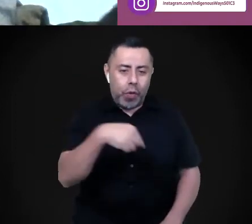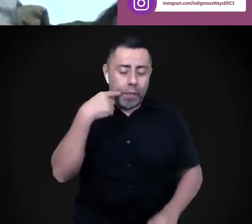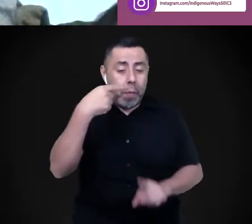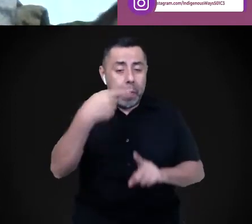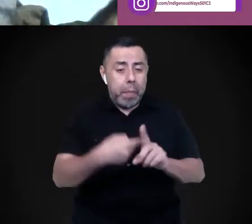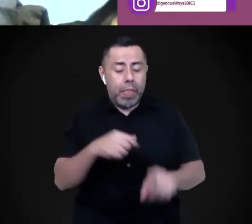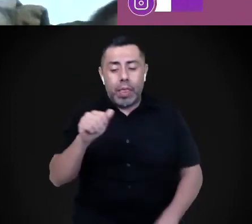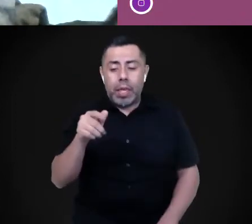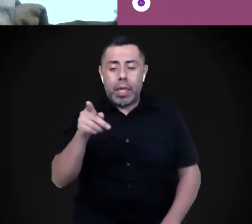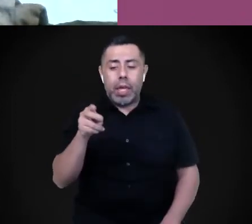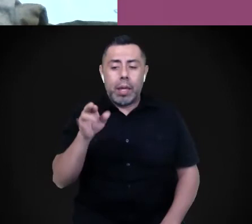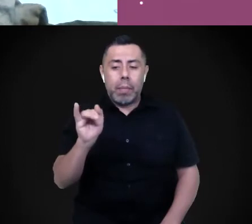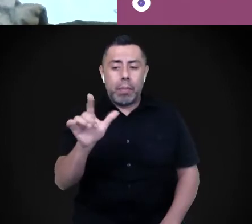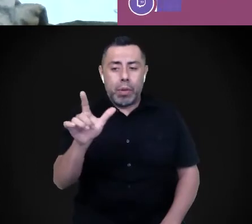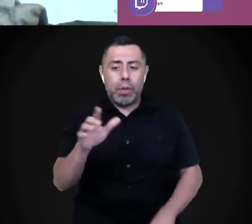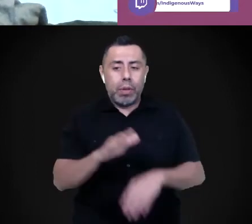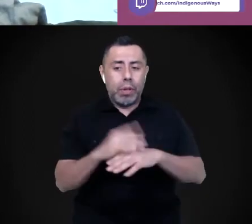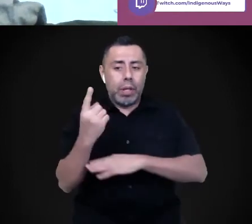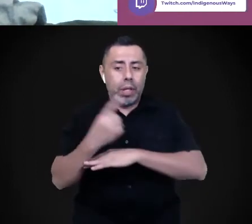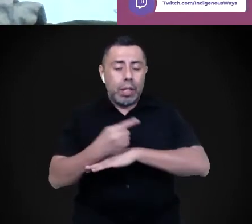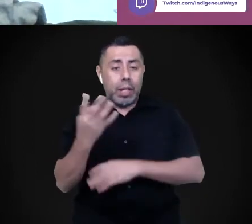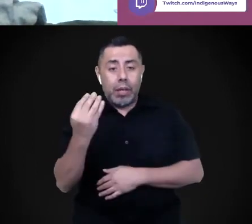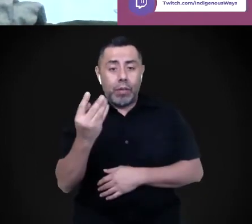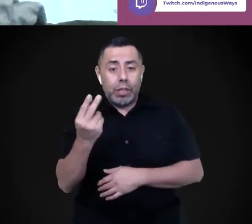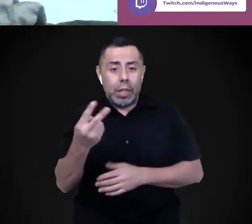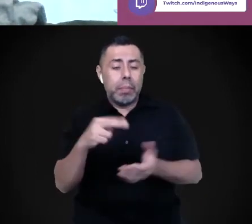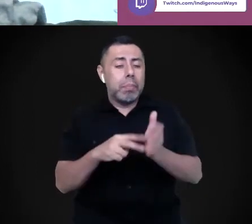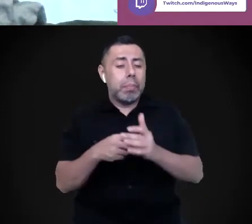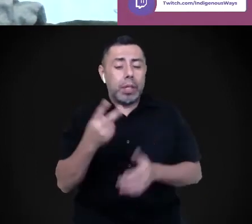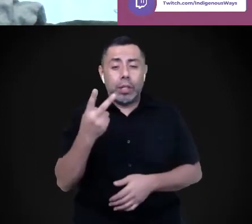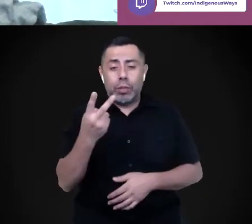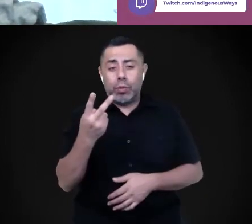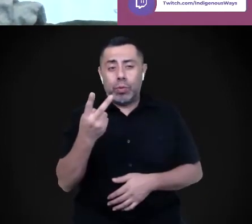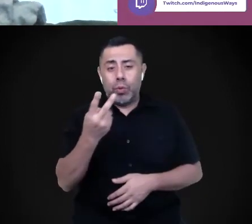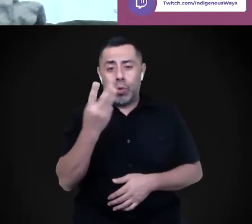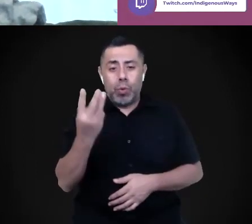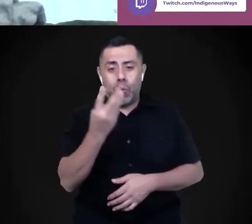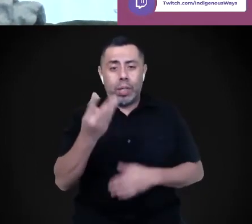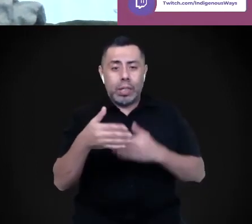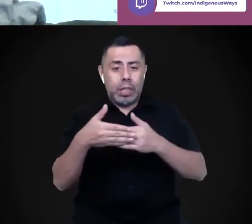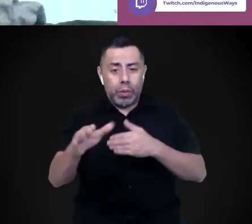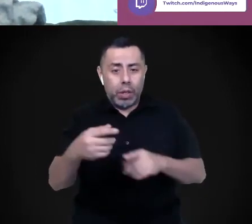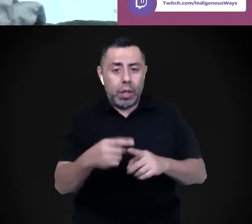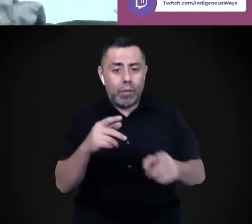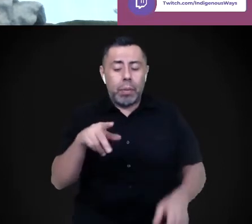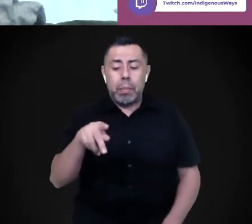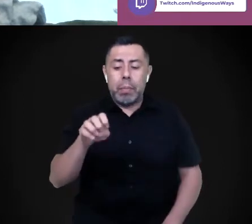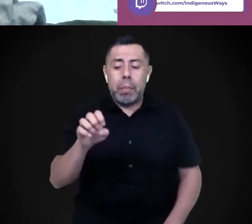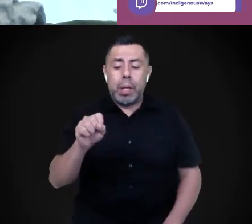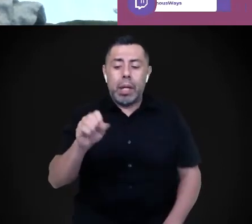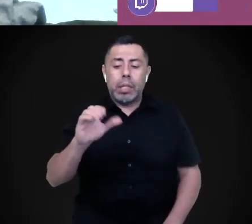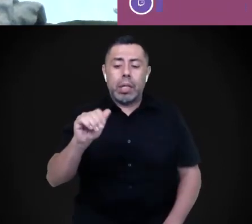on the 14th, so two Wednesdays away. From the Piscataway Indian Nation, we